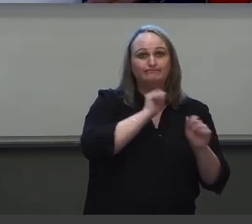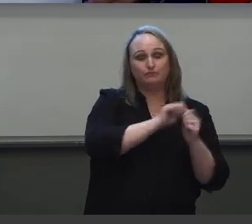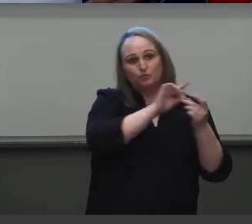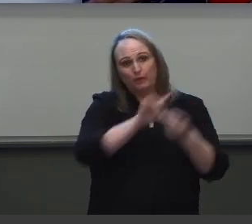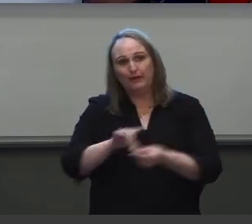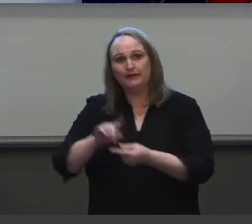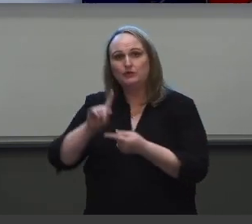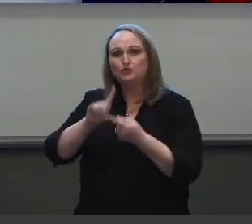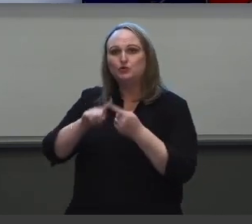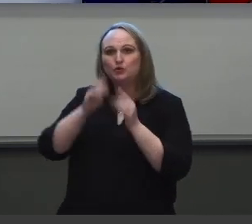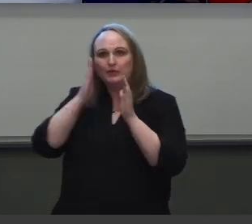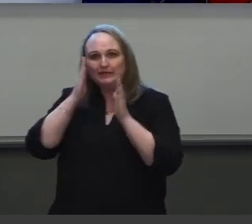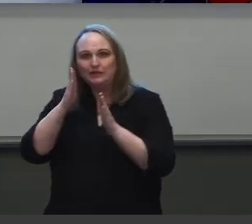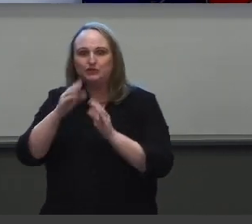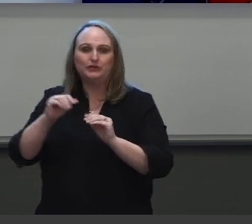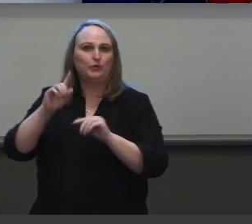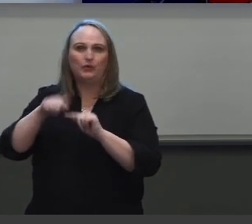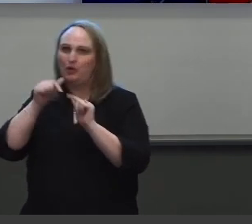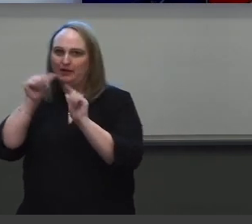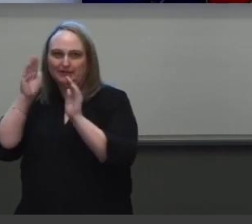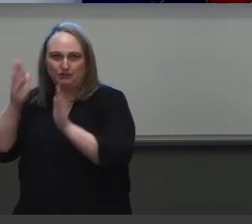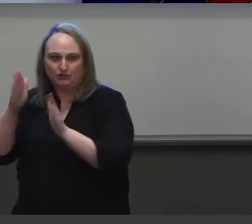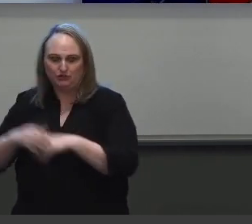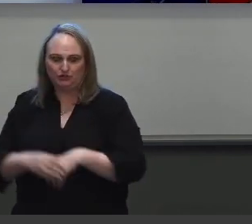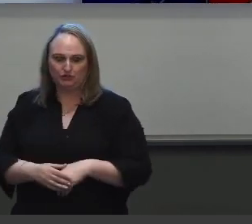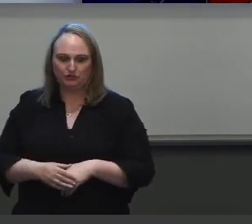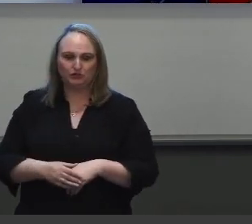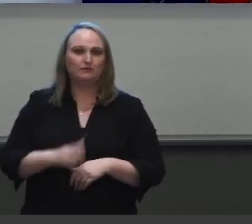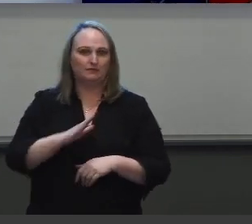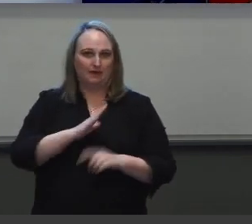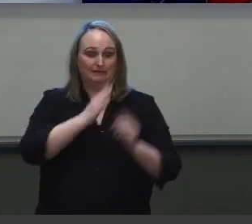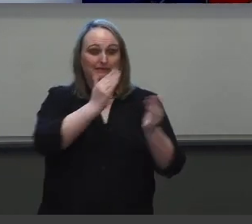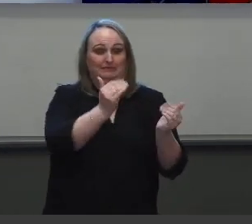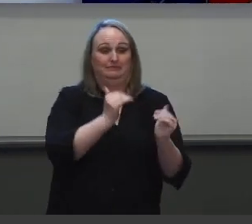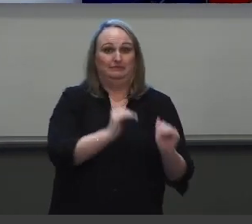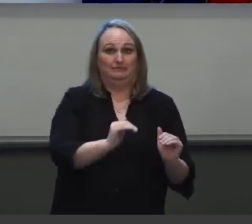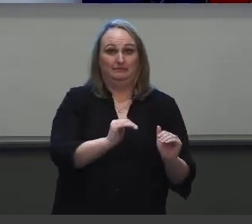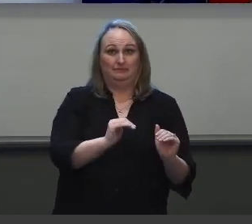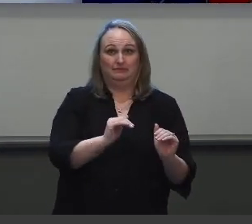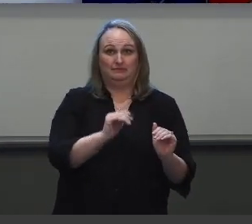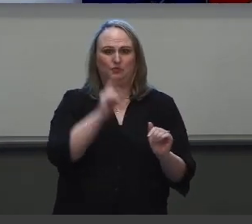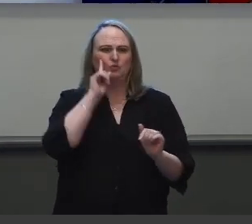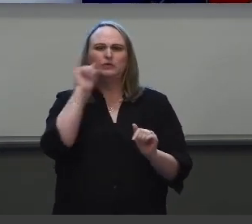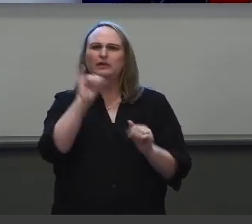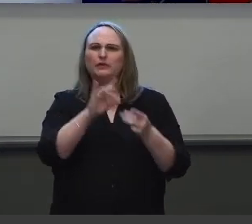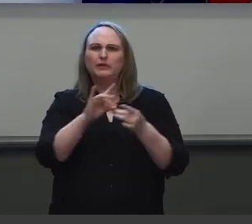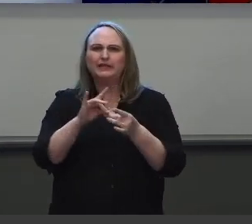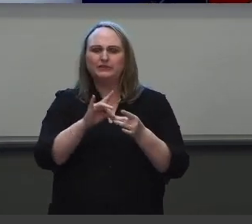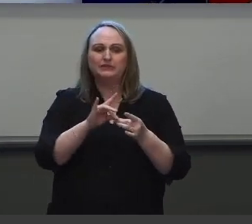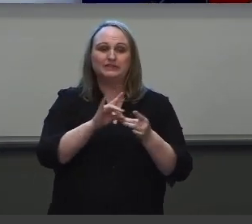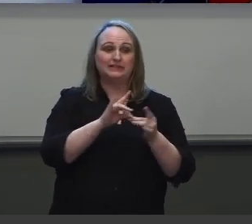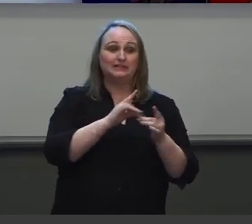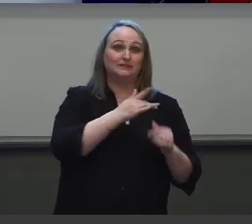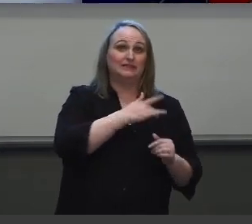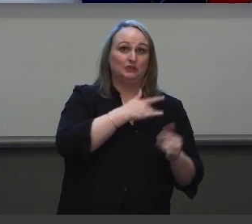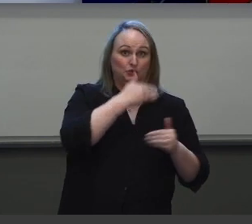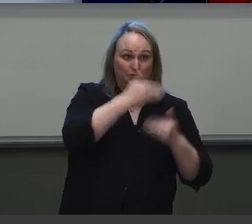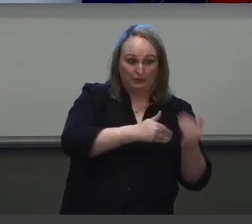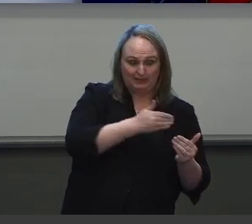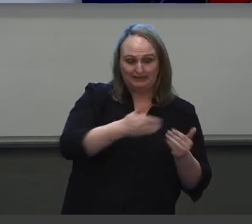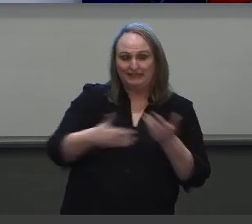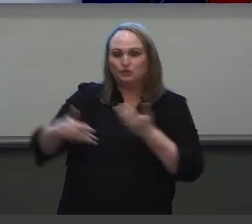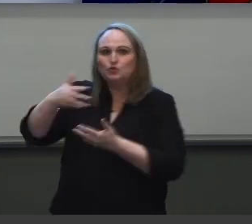attention. Next, we looked at whether the relationship between sensory processing and social